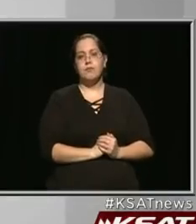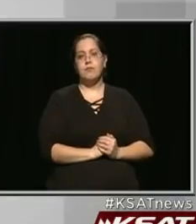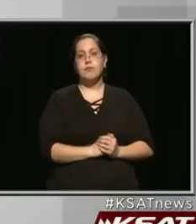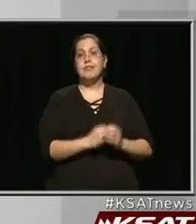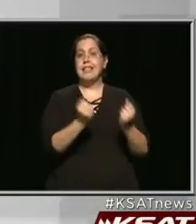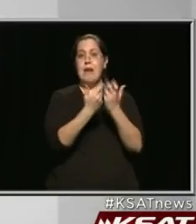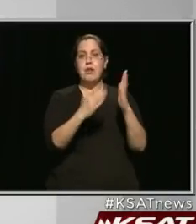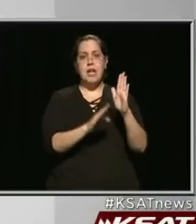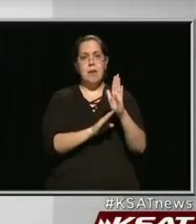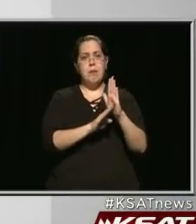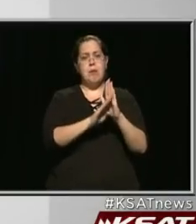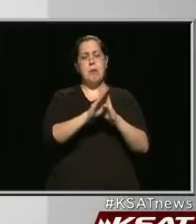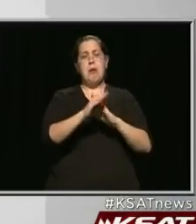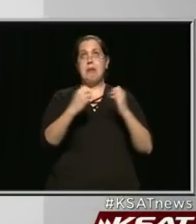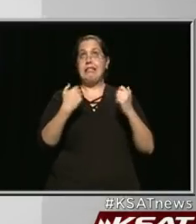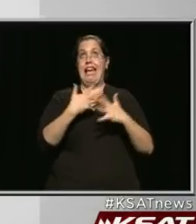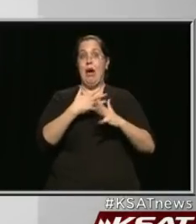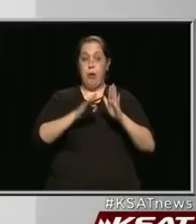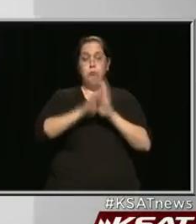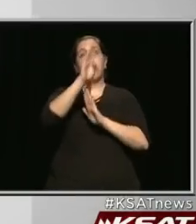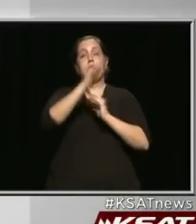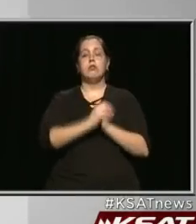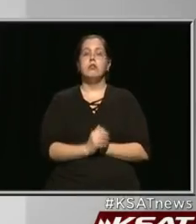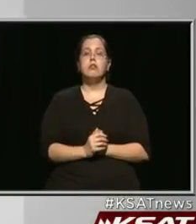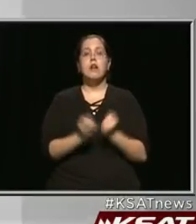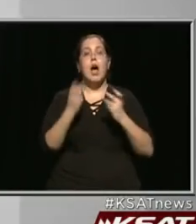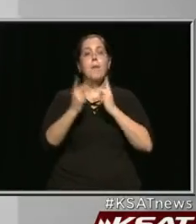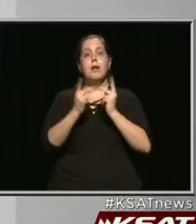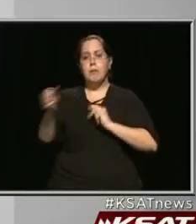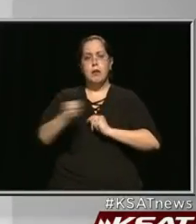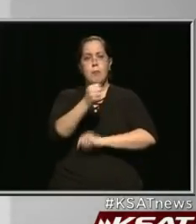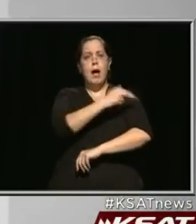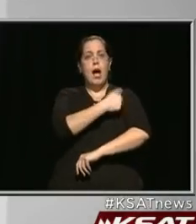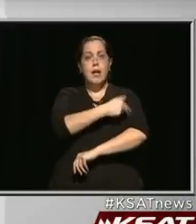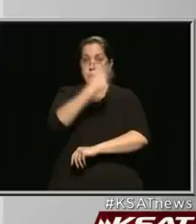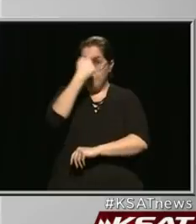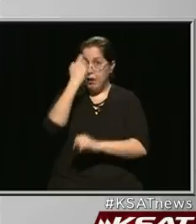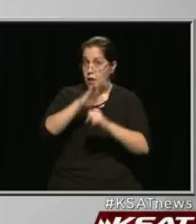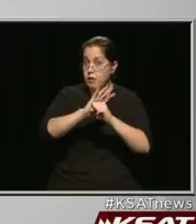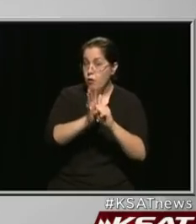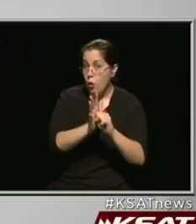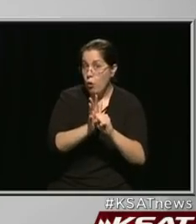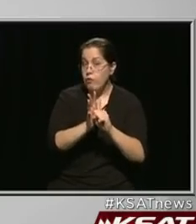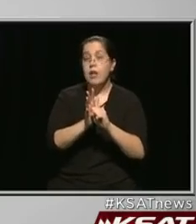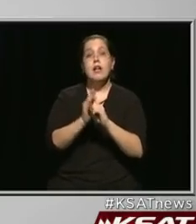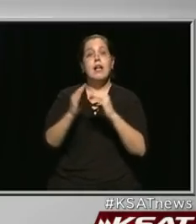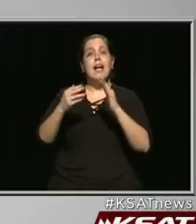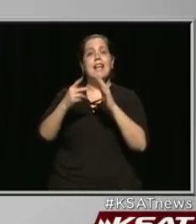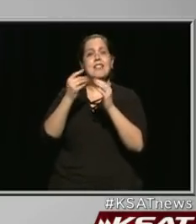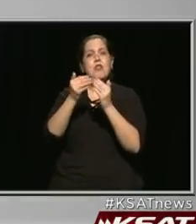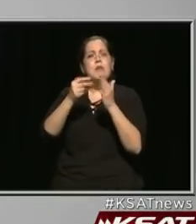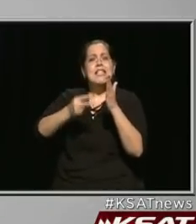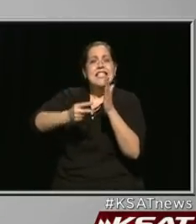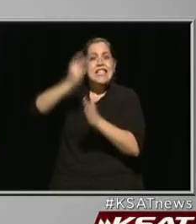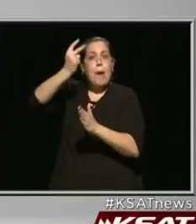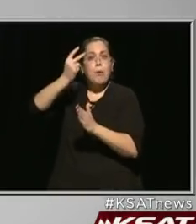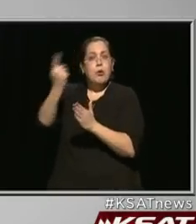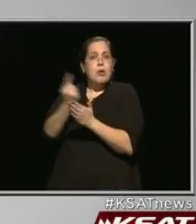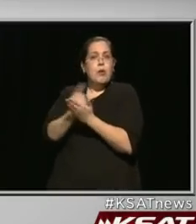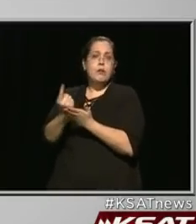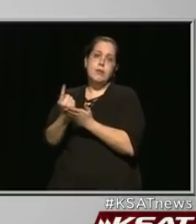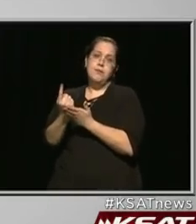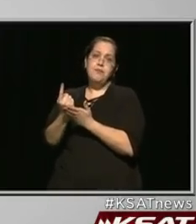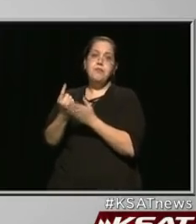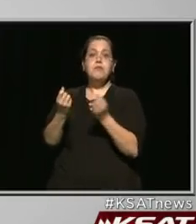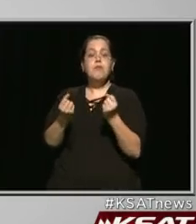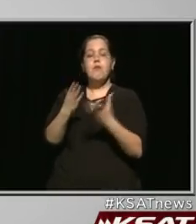all go up at an alarming rate. The number of people ending up in hospitals because of COVID-19 has more than doubled in the past week. The